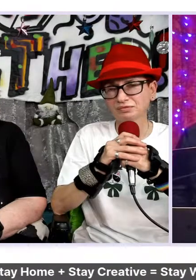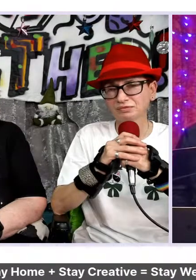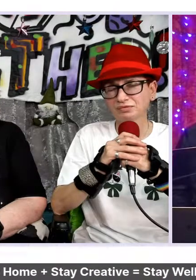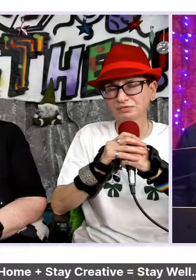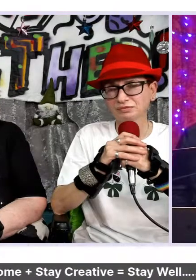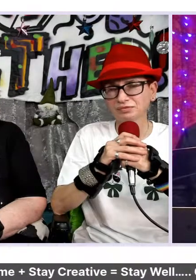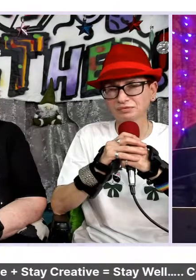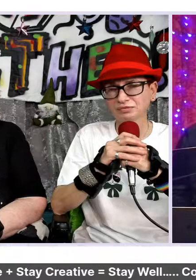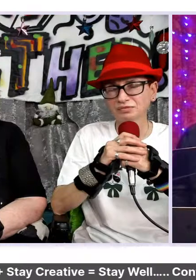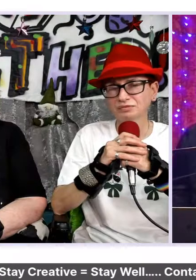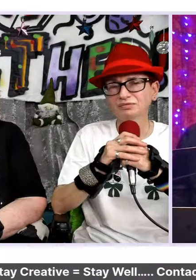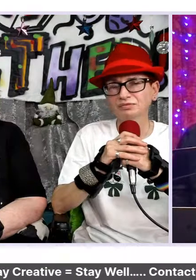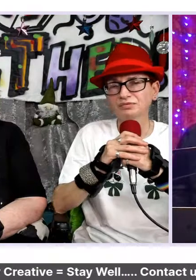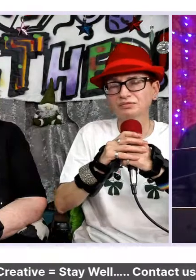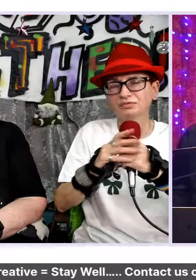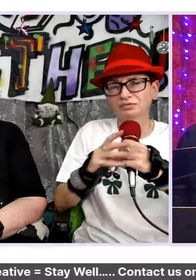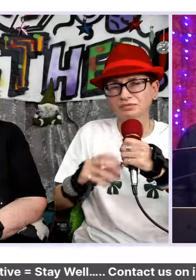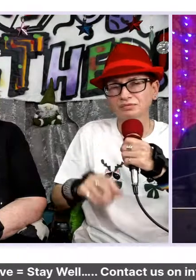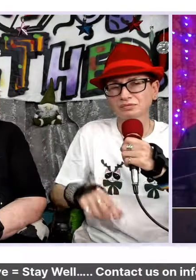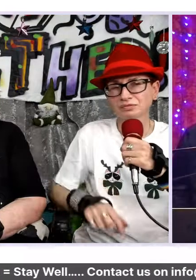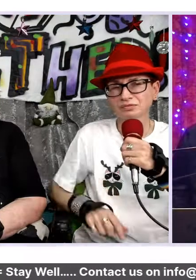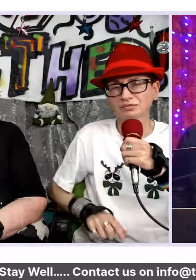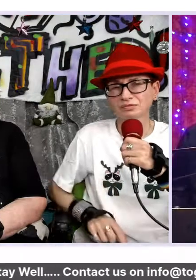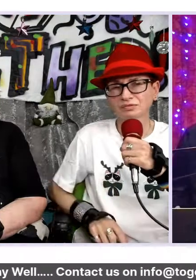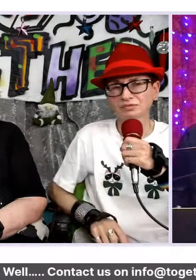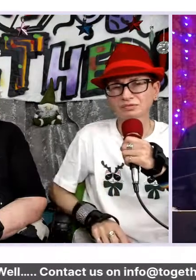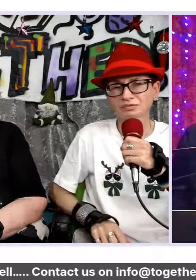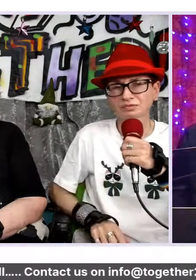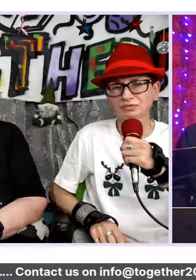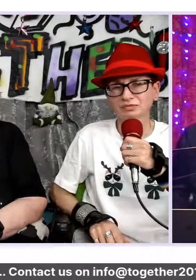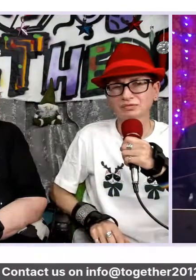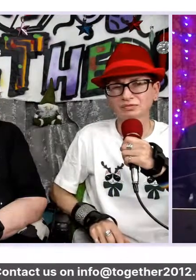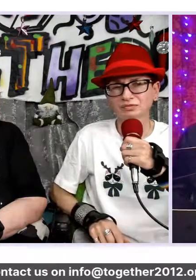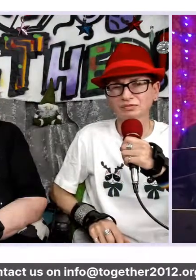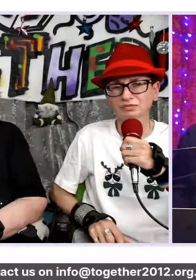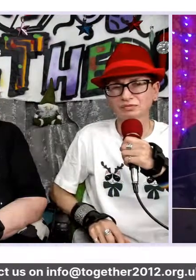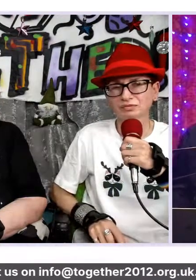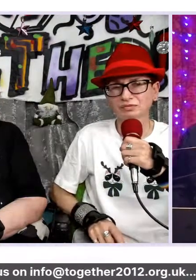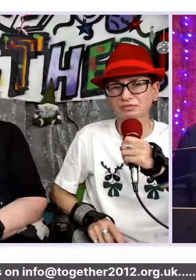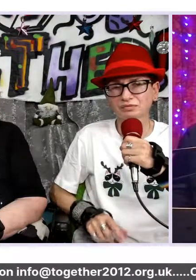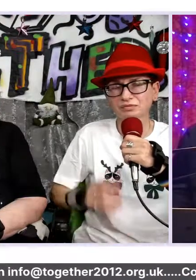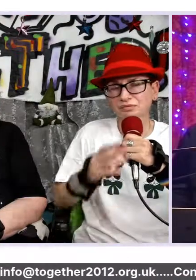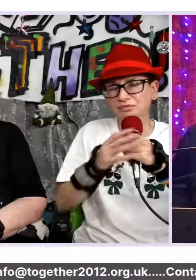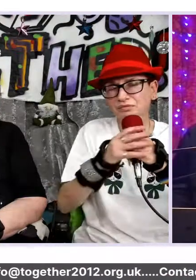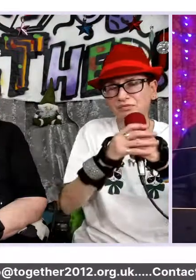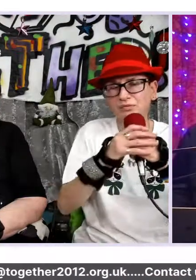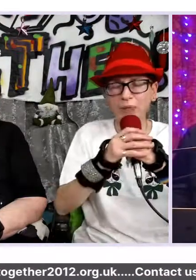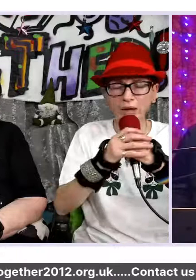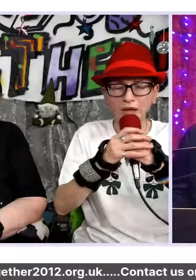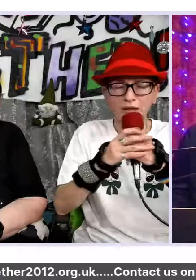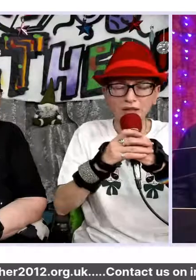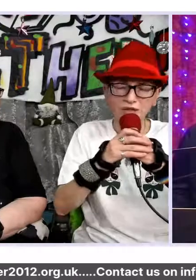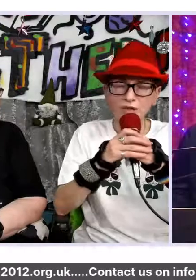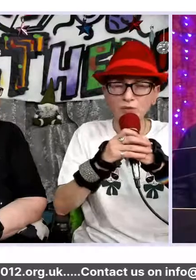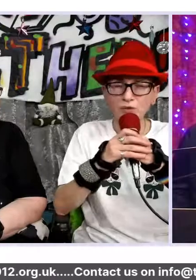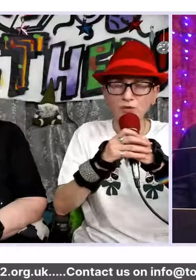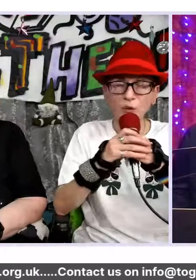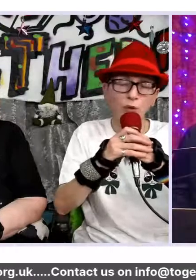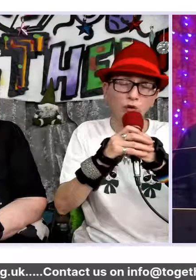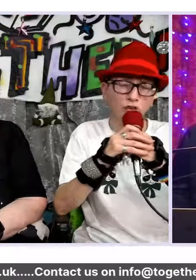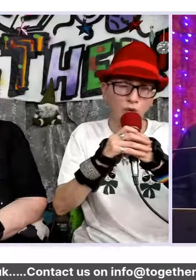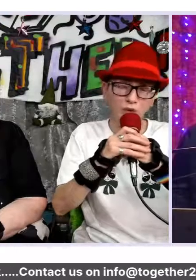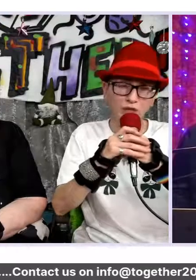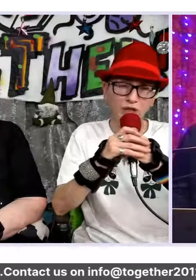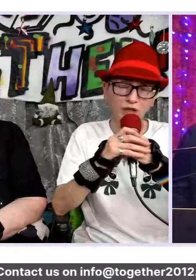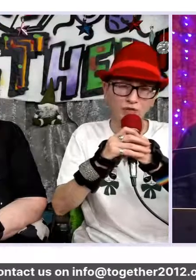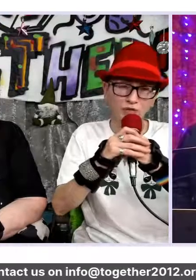decisions and kind of conversations of where do they go from here. And it was just really, really interesting. Yes, it was, well,